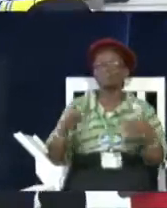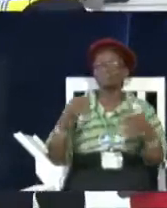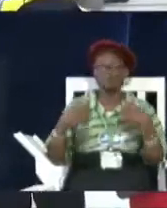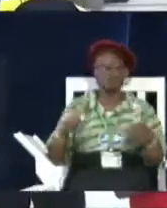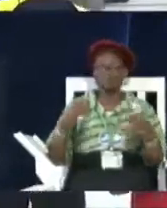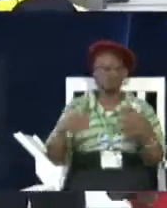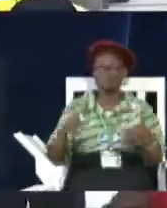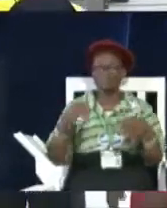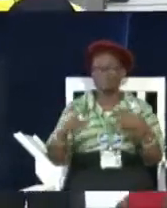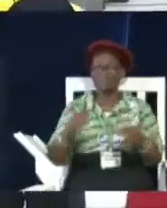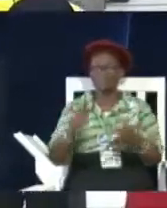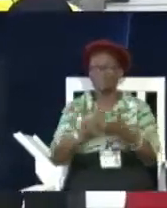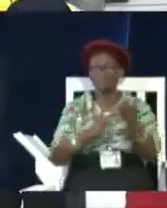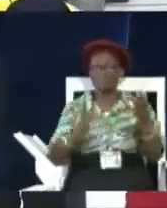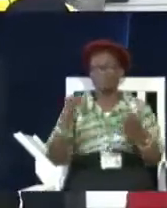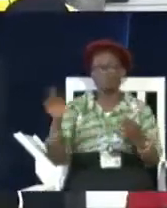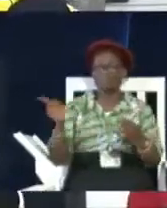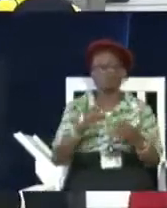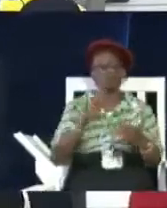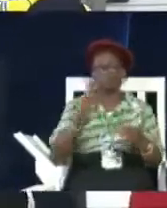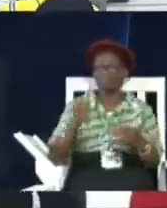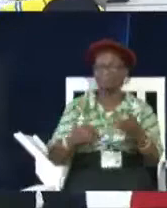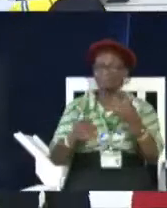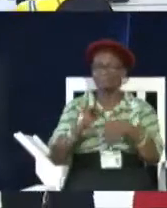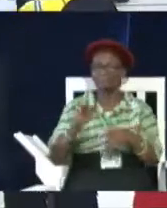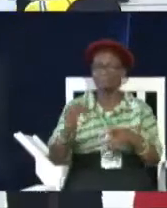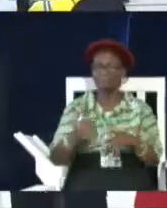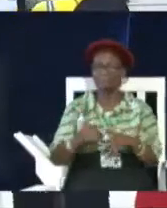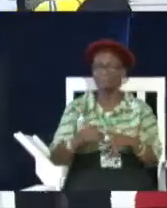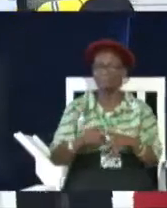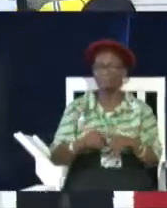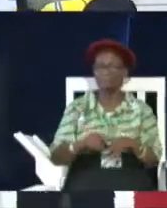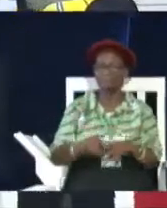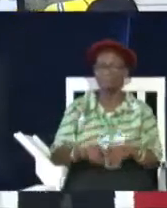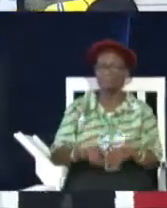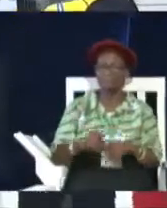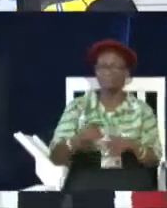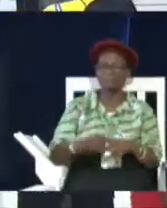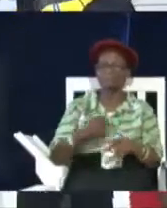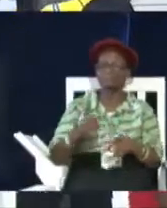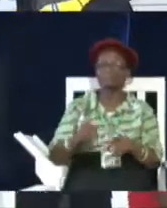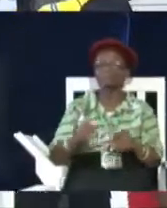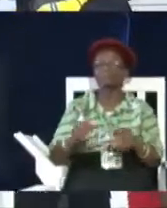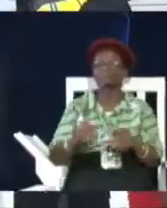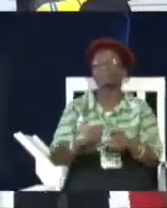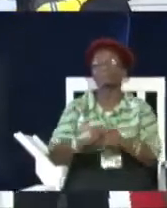Some of you are coming from very far, so hurry up. 3.